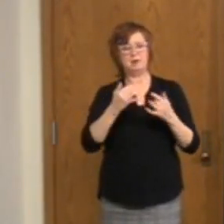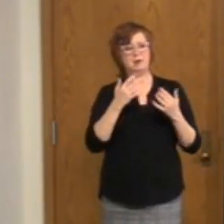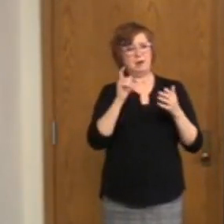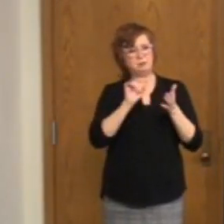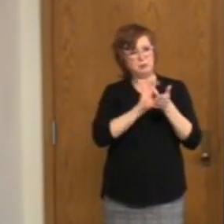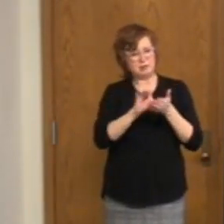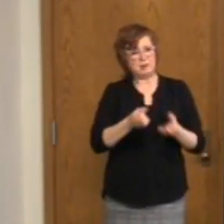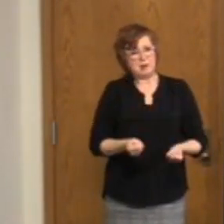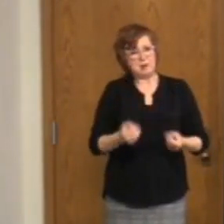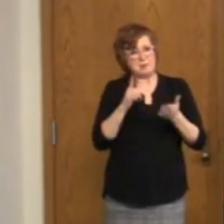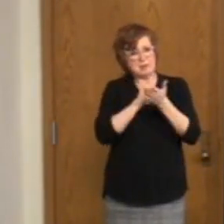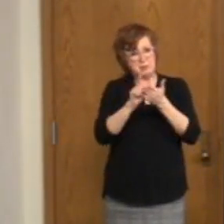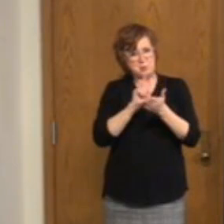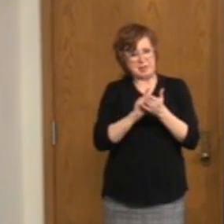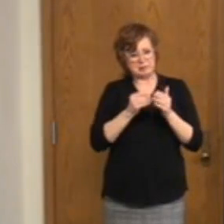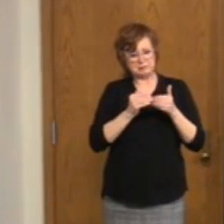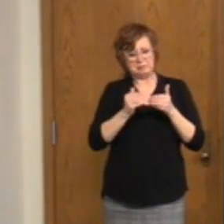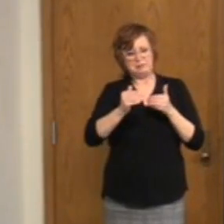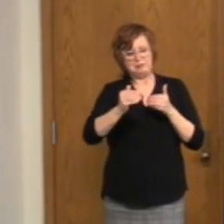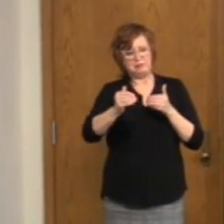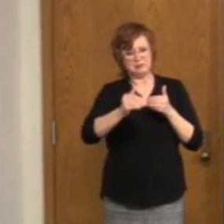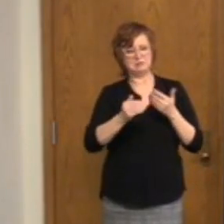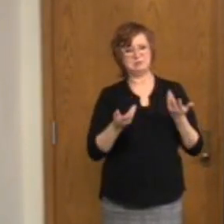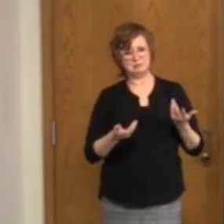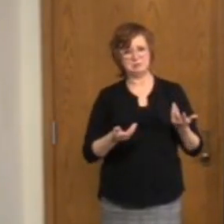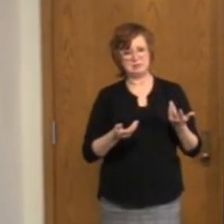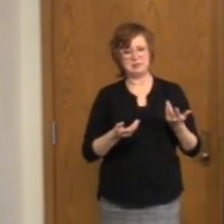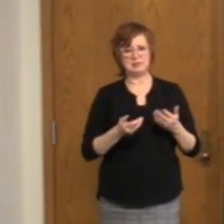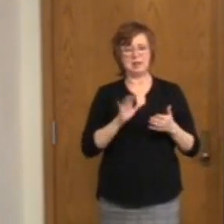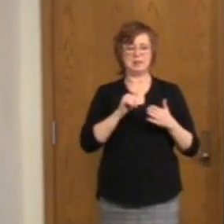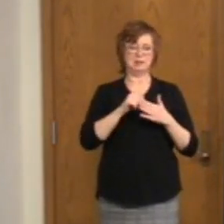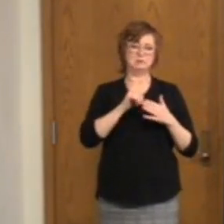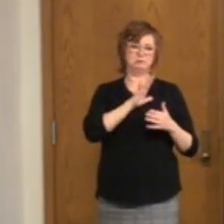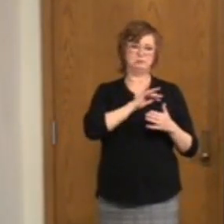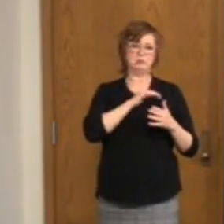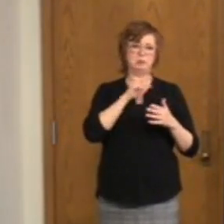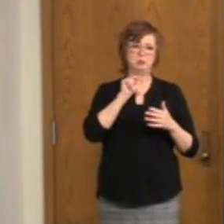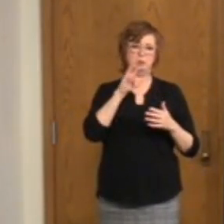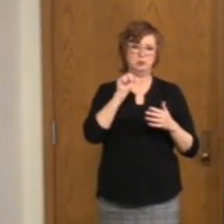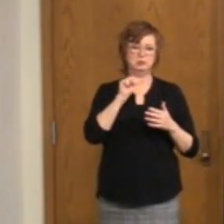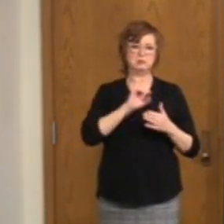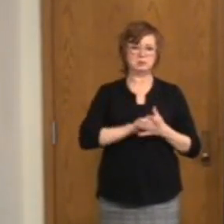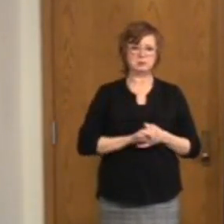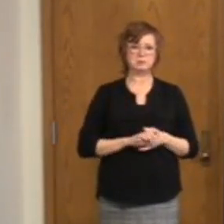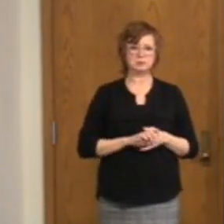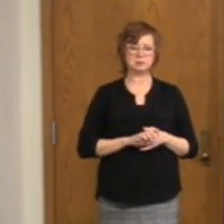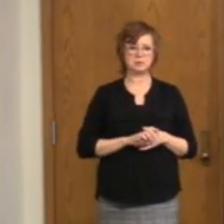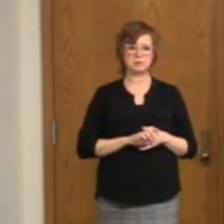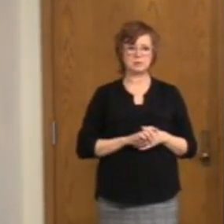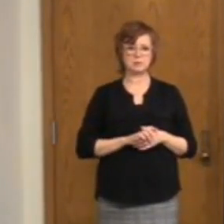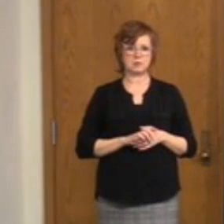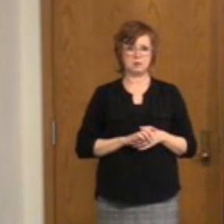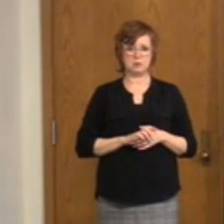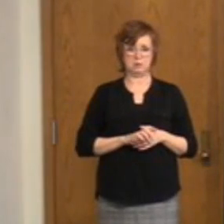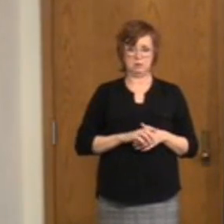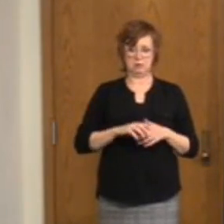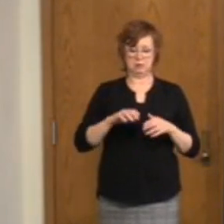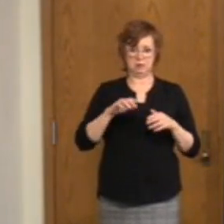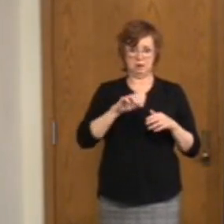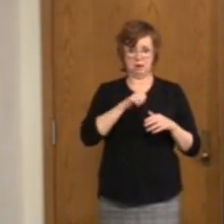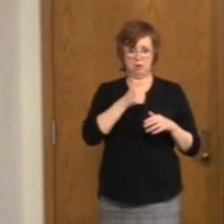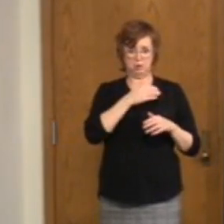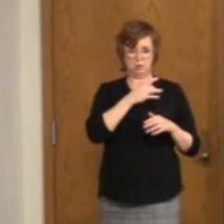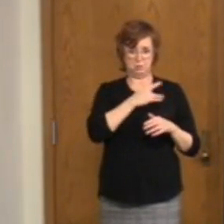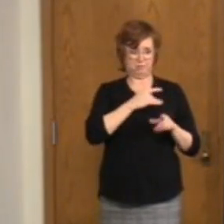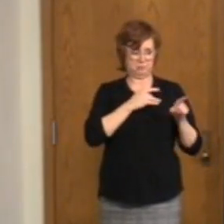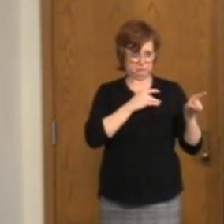this should be a very high priority. If there's an opportunity for us in Canada to go to this 120-day interval, it does